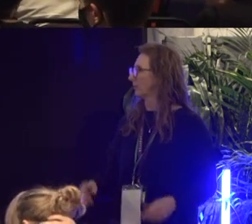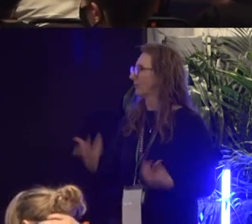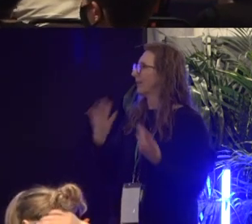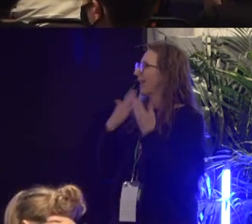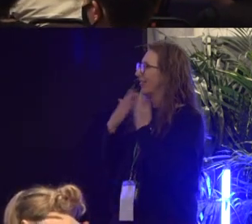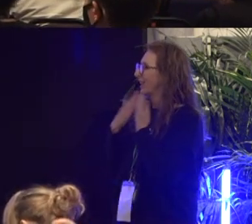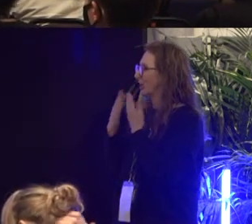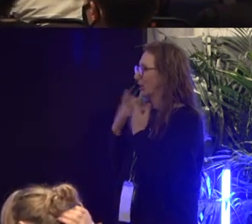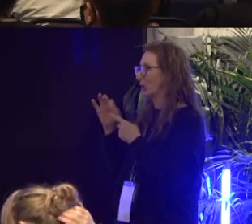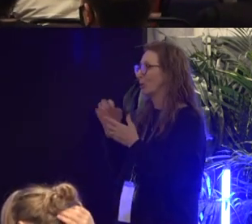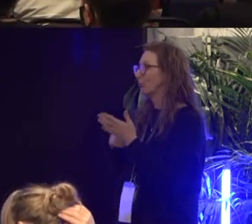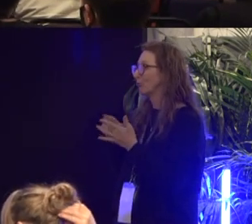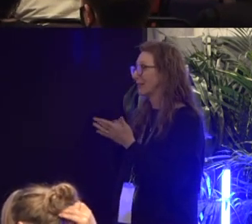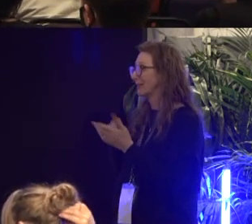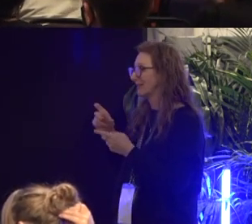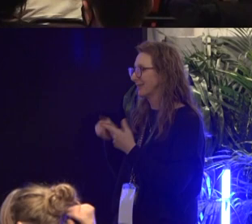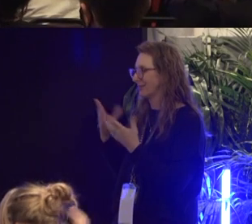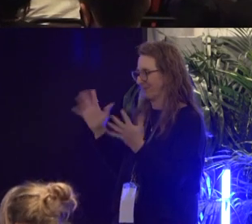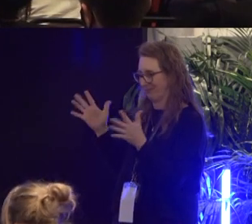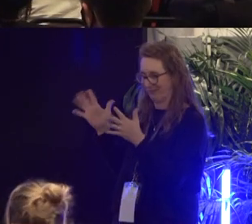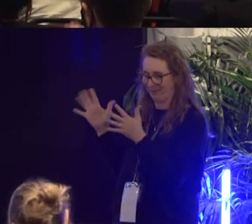Thank you to you, Prince.